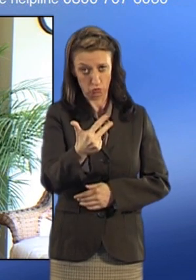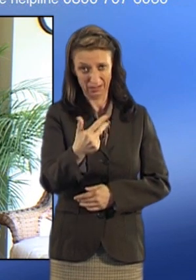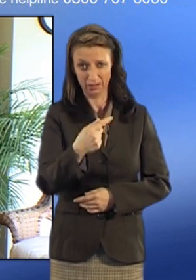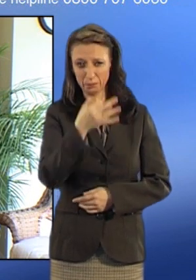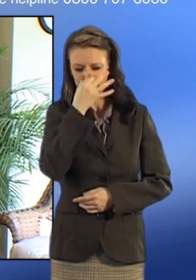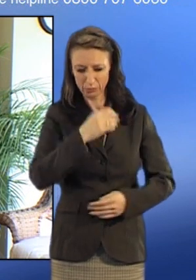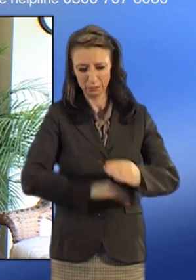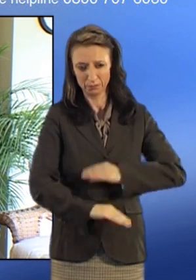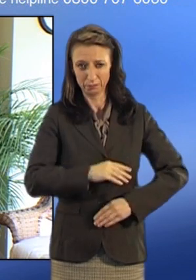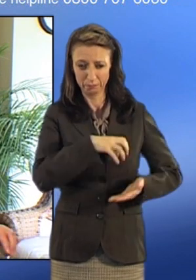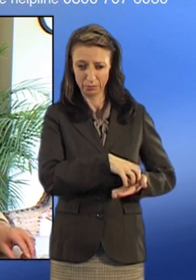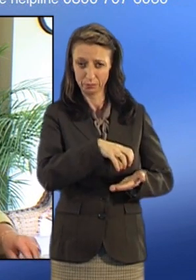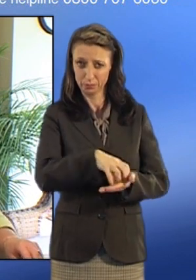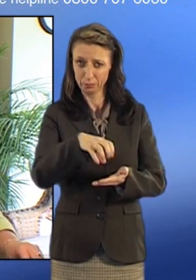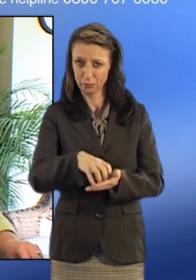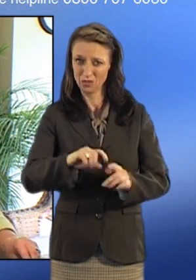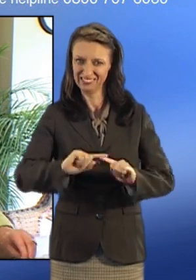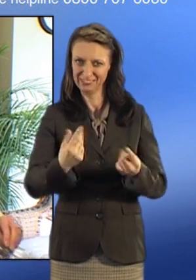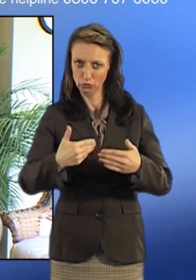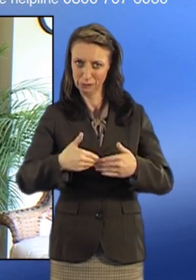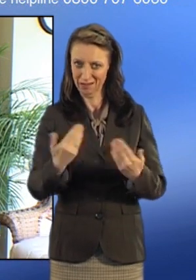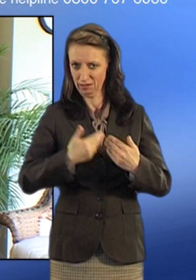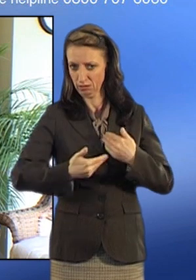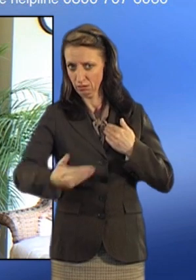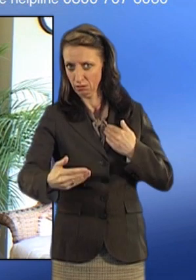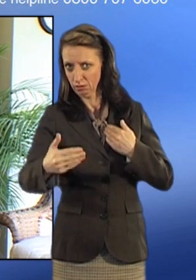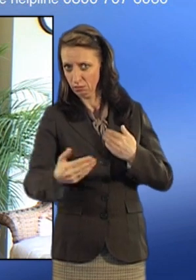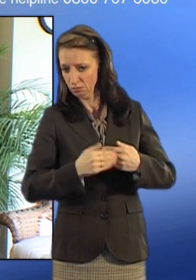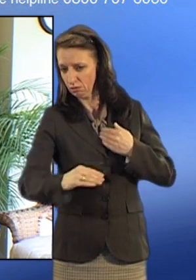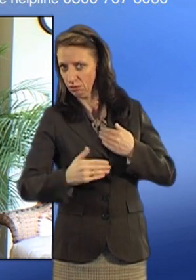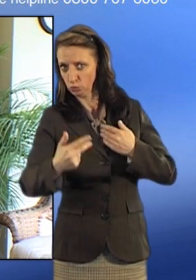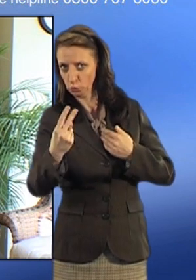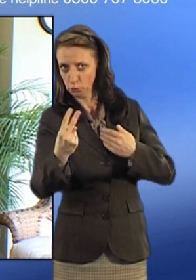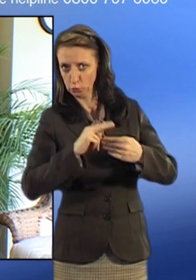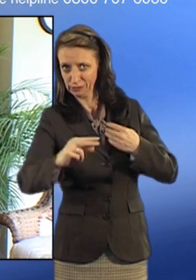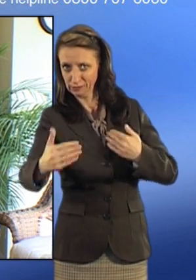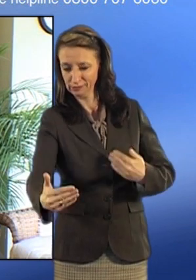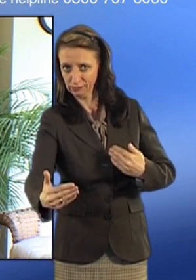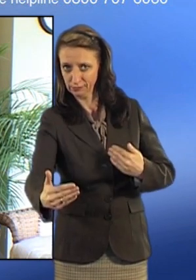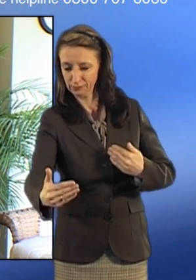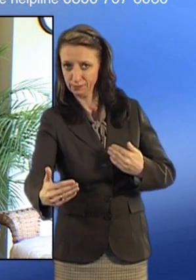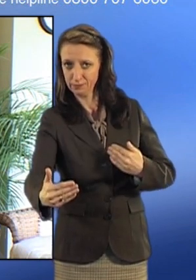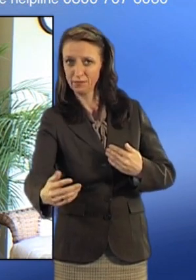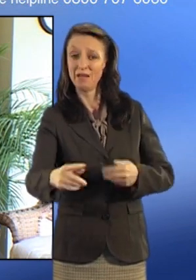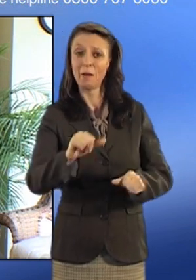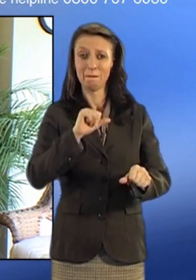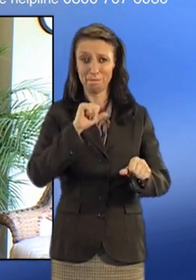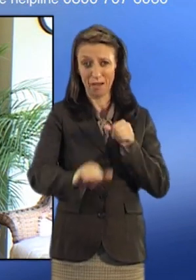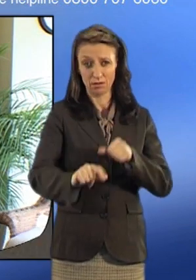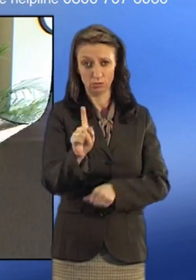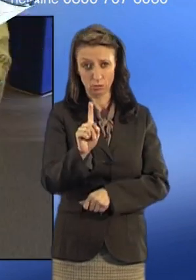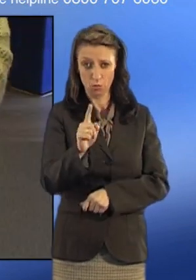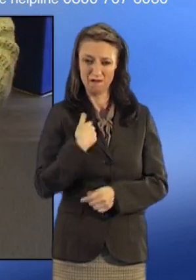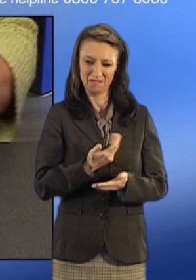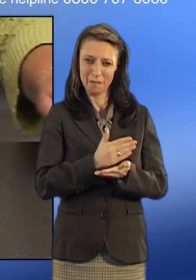days within 2 weeks. The best way to collect a bowel sample is to use a clean plastic container.